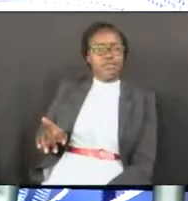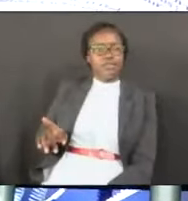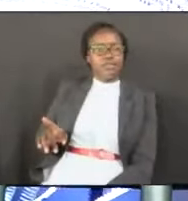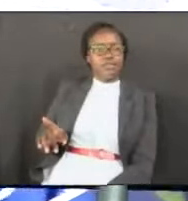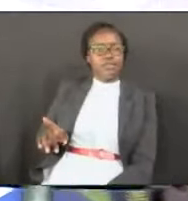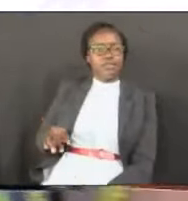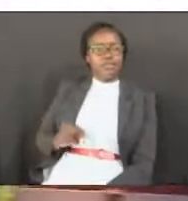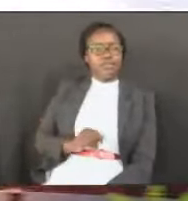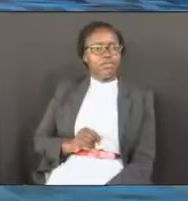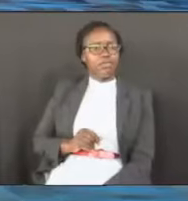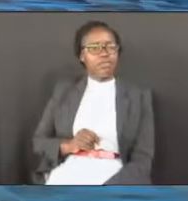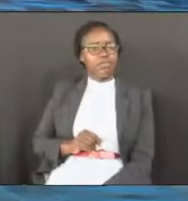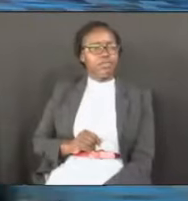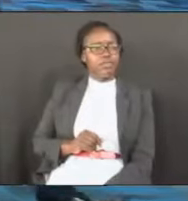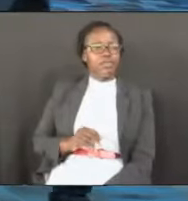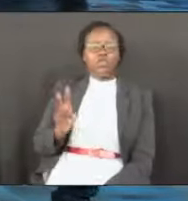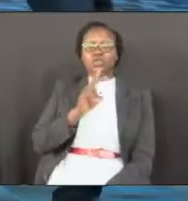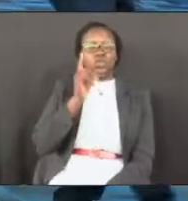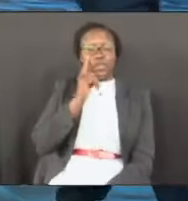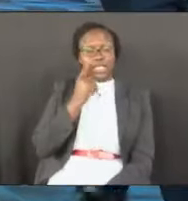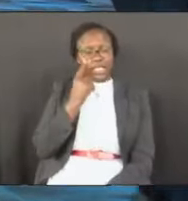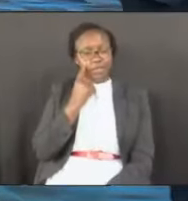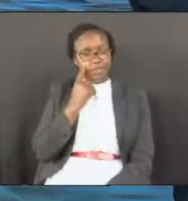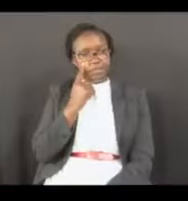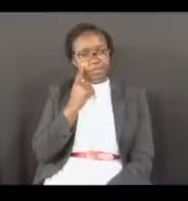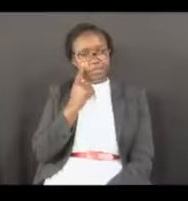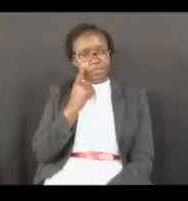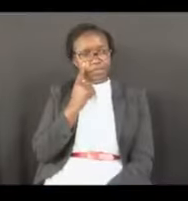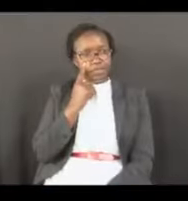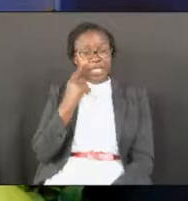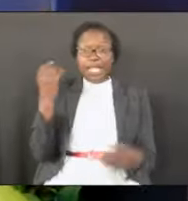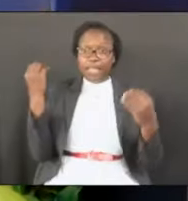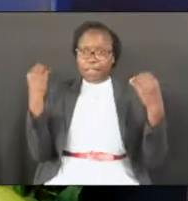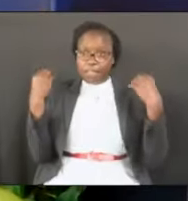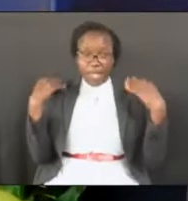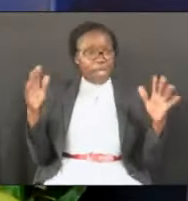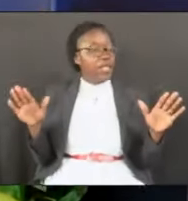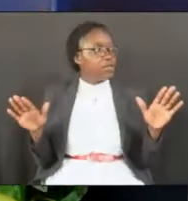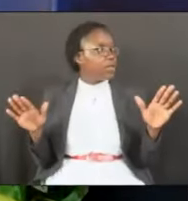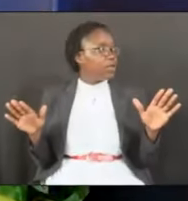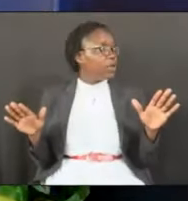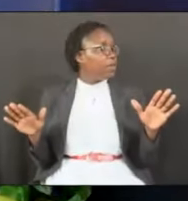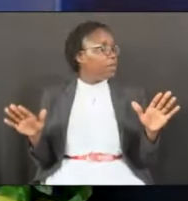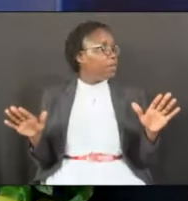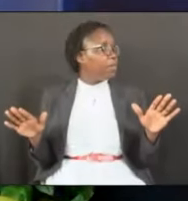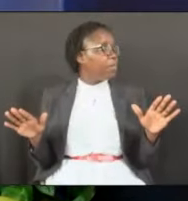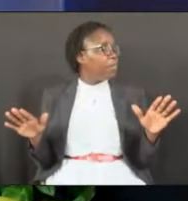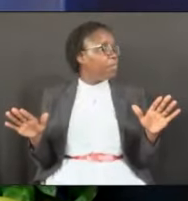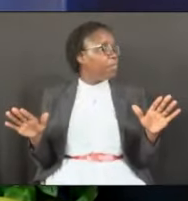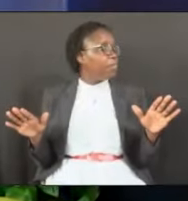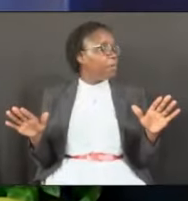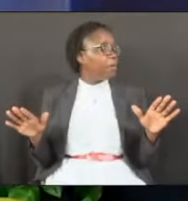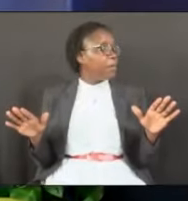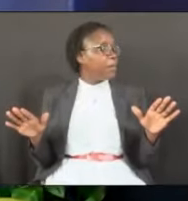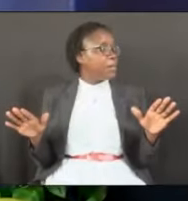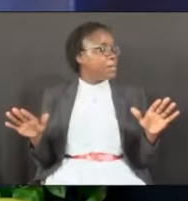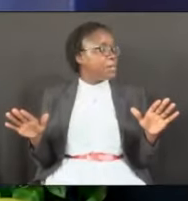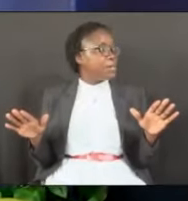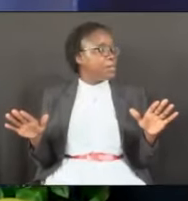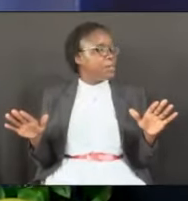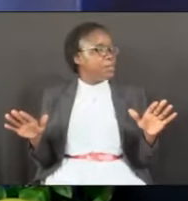You're not with me. You see, the angel, you remember the story of Elijah, how he was fanned. You remember that